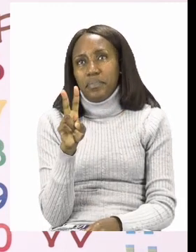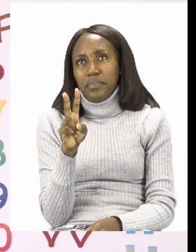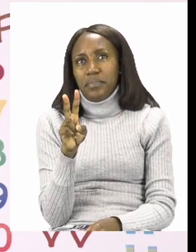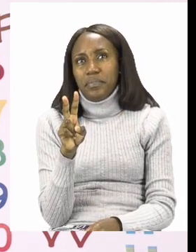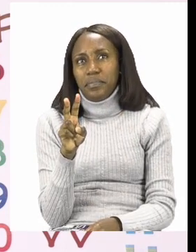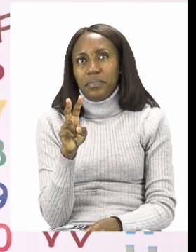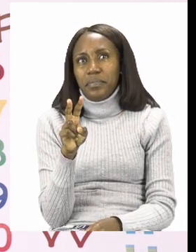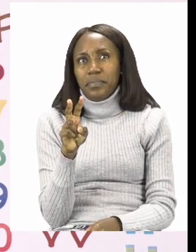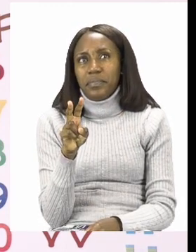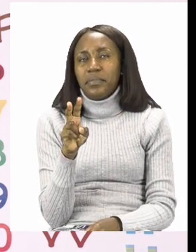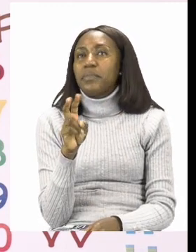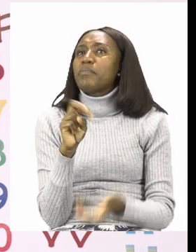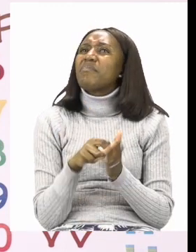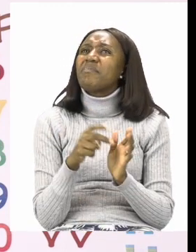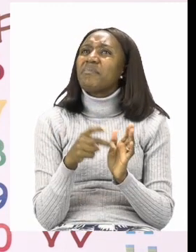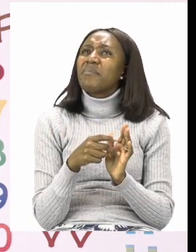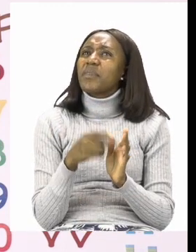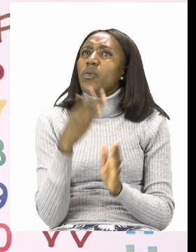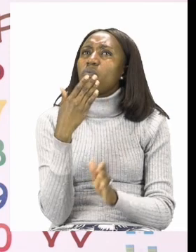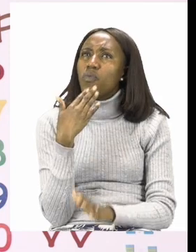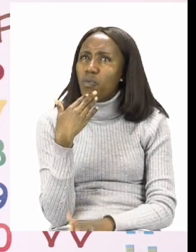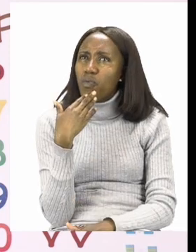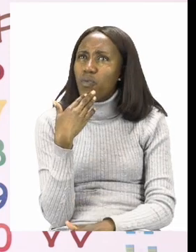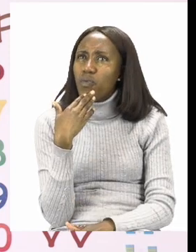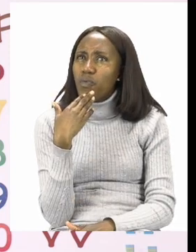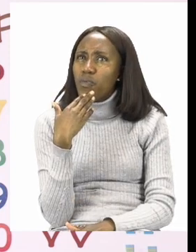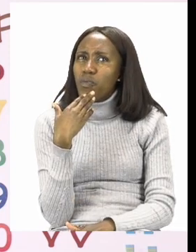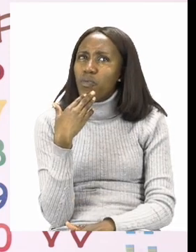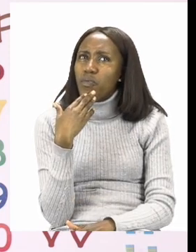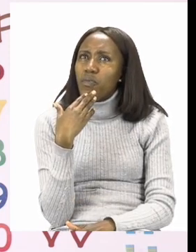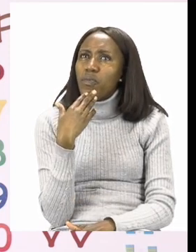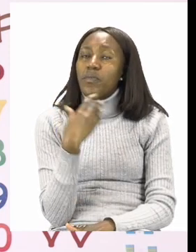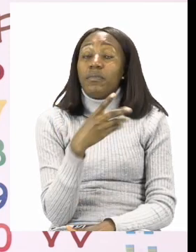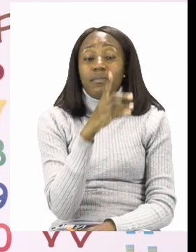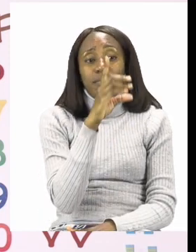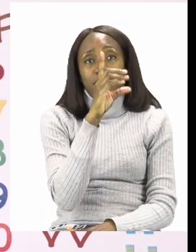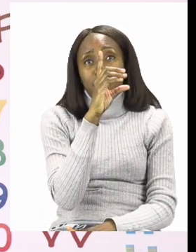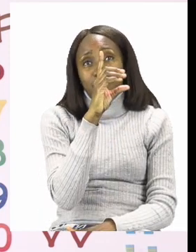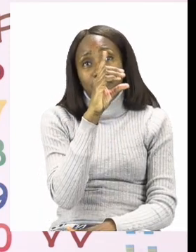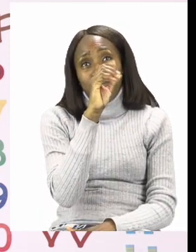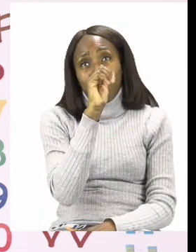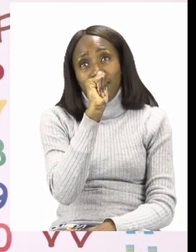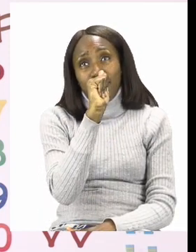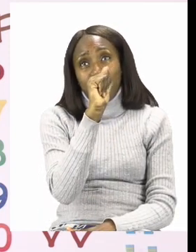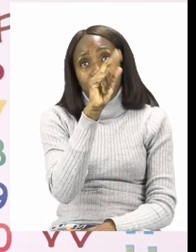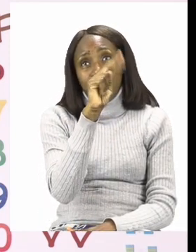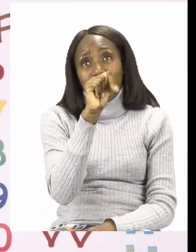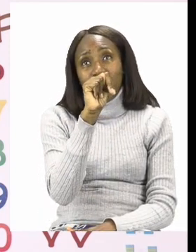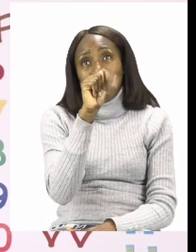this question, the answer will be Anne.